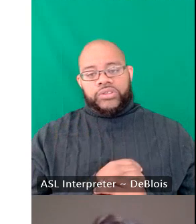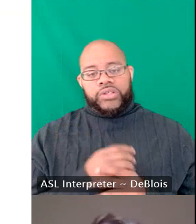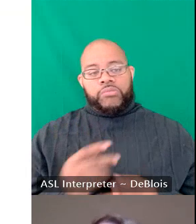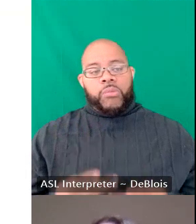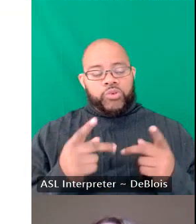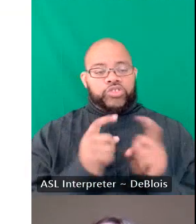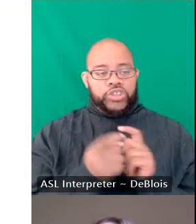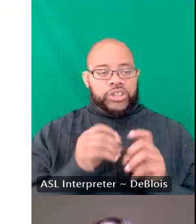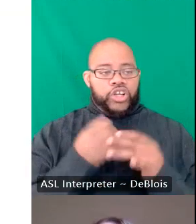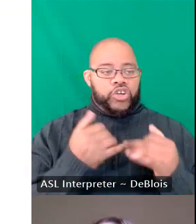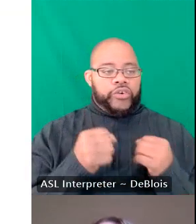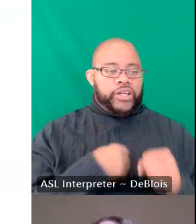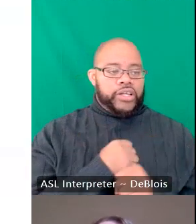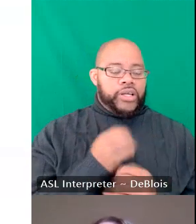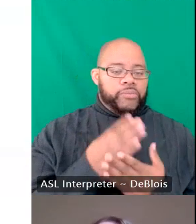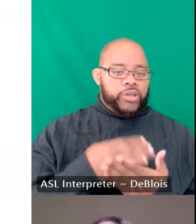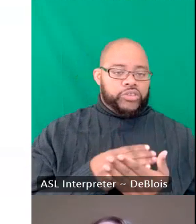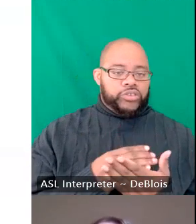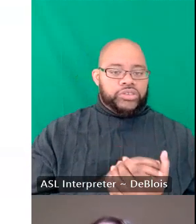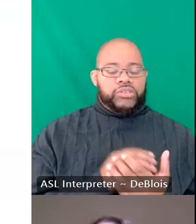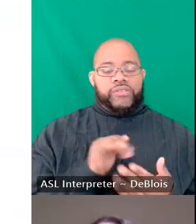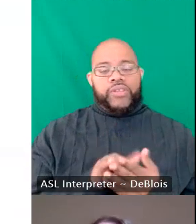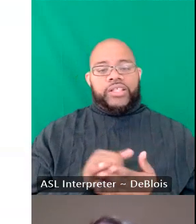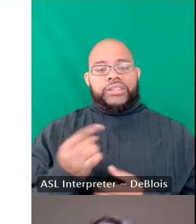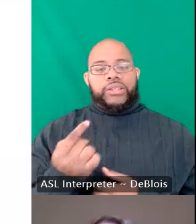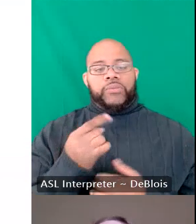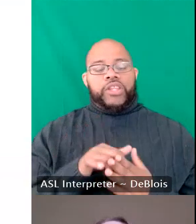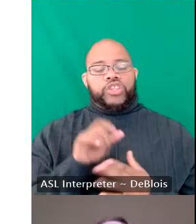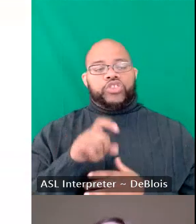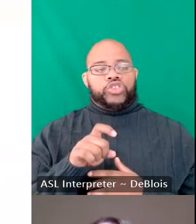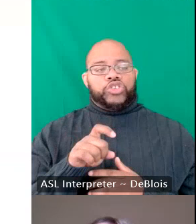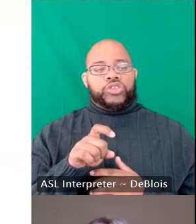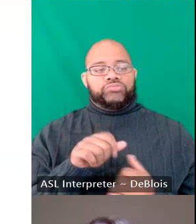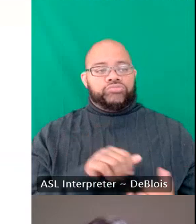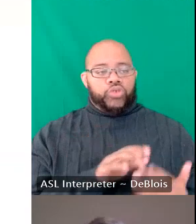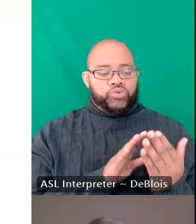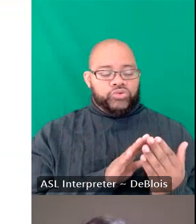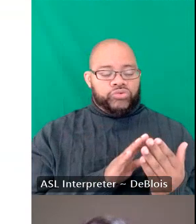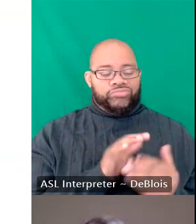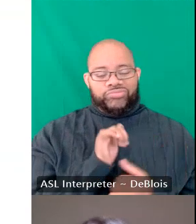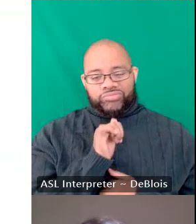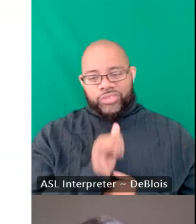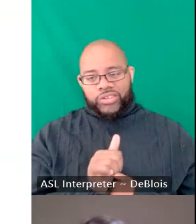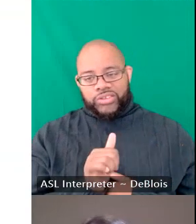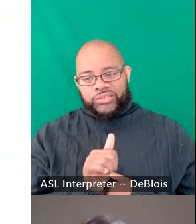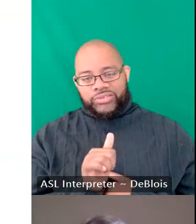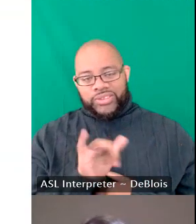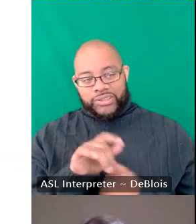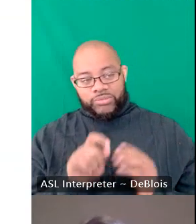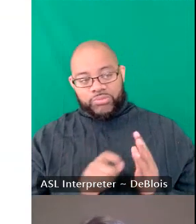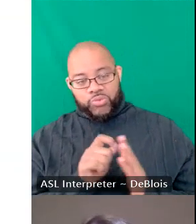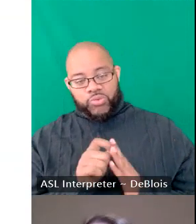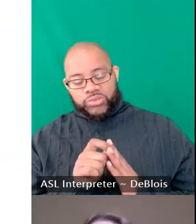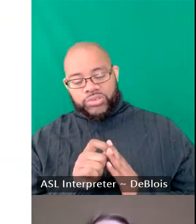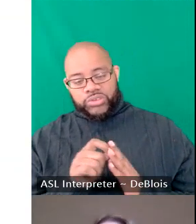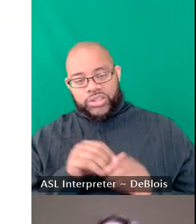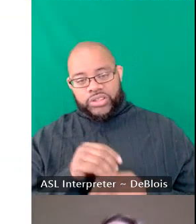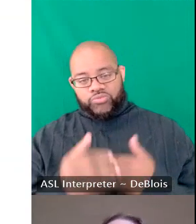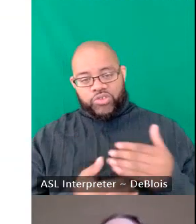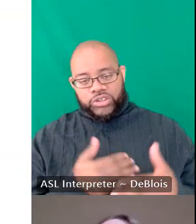the current year budget, that is something that should be broached, not at this point in the